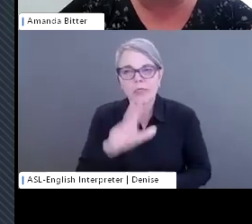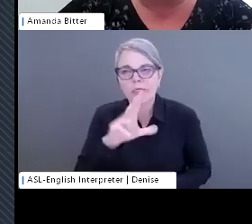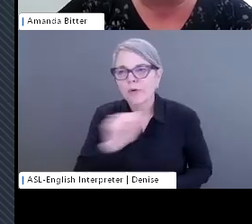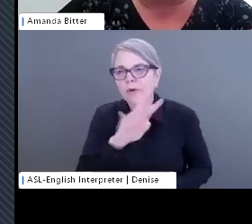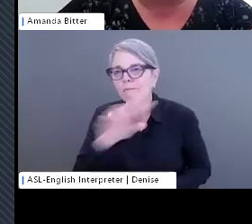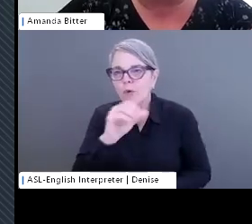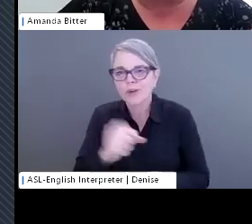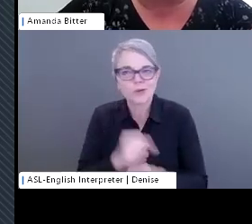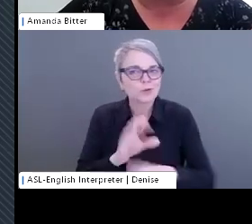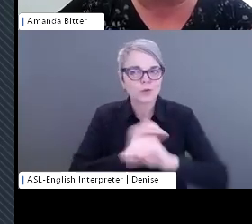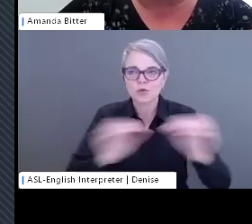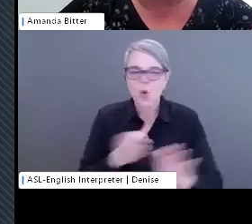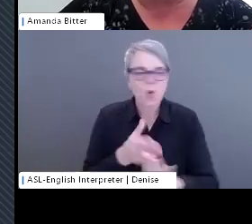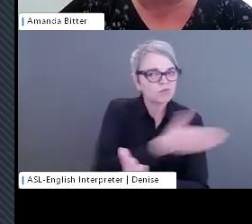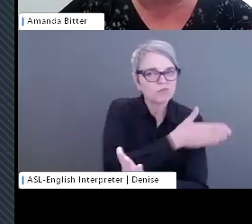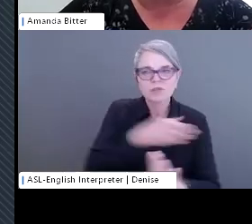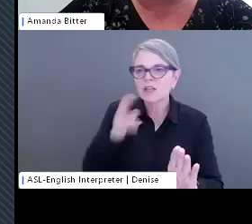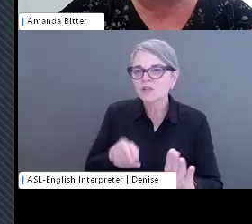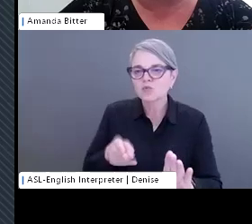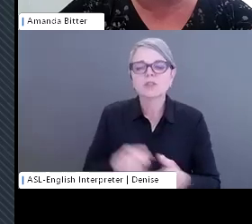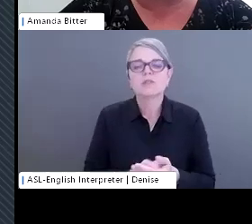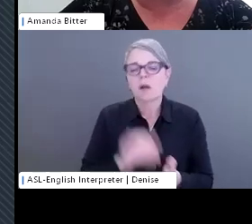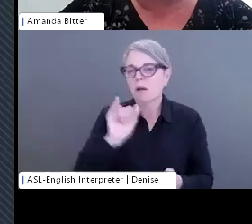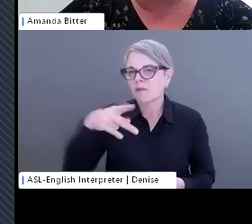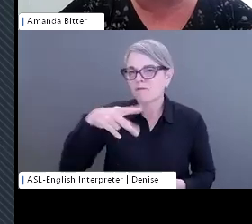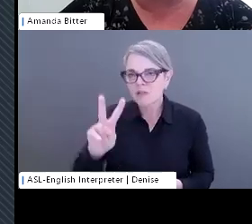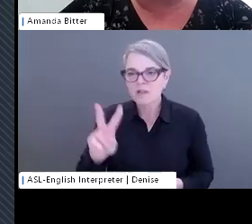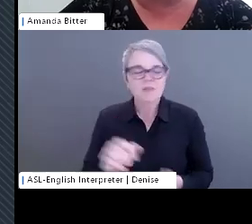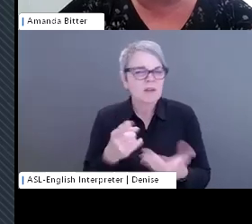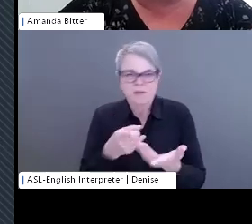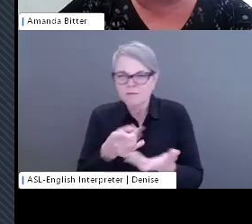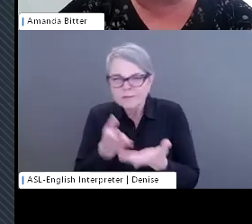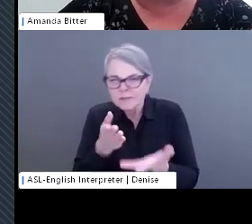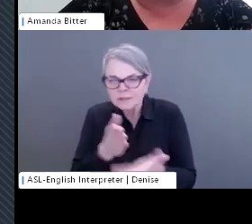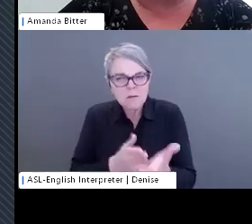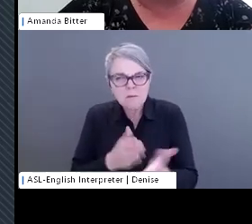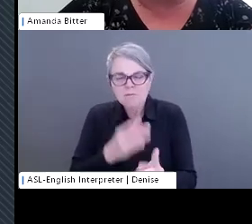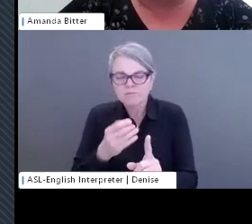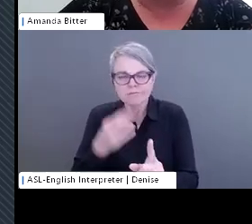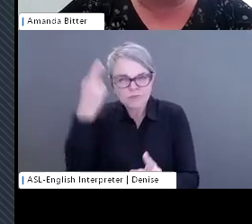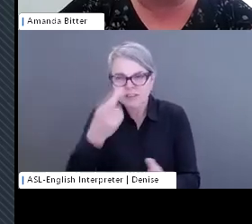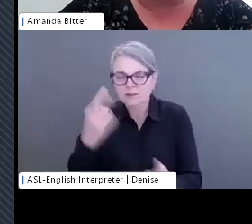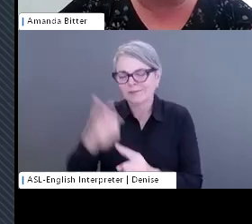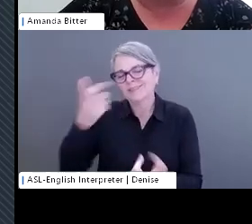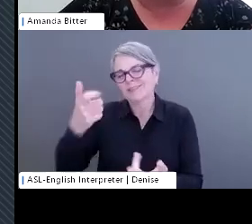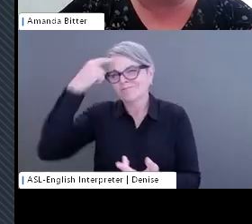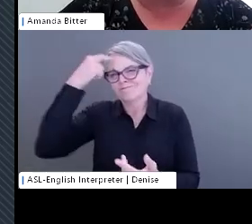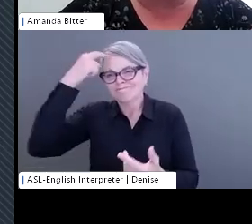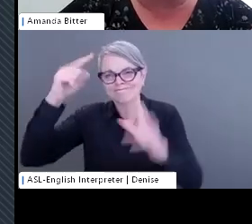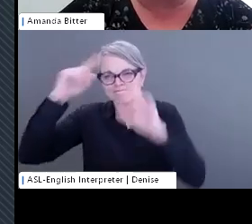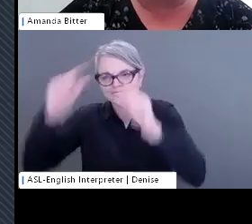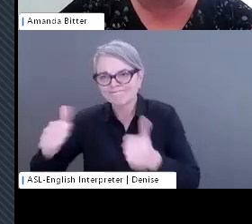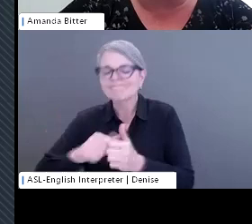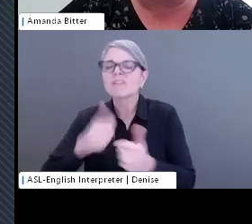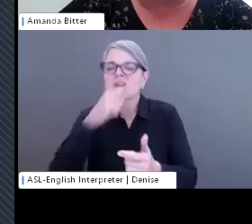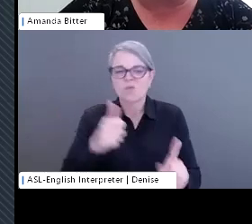violence. And then for whatever reason, usually a cognitive impairment, they assault their partner, right? So then they would be